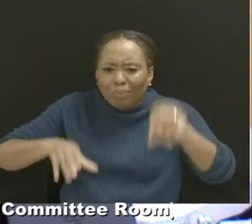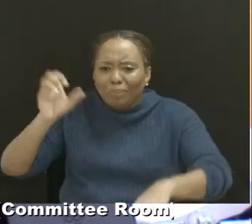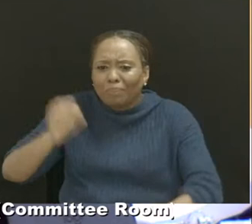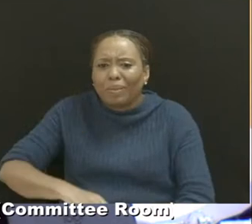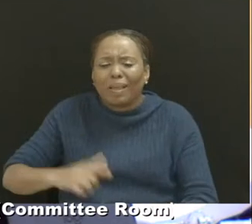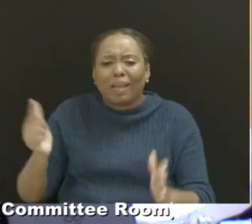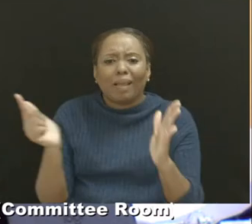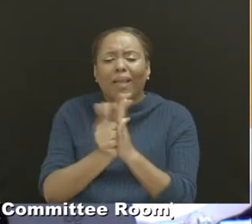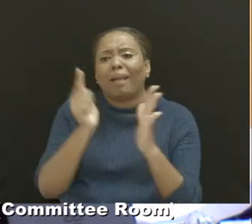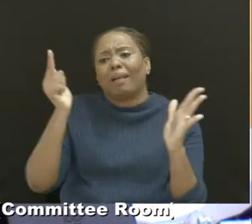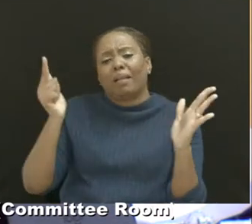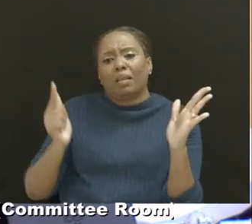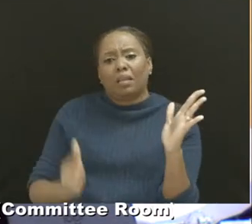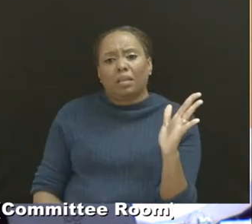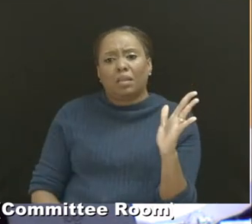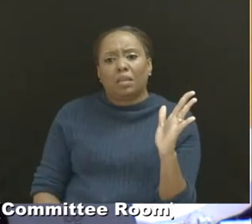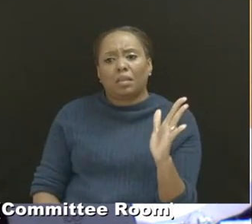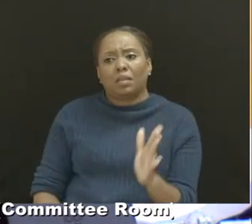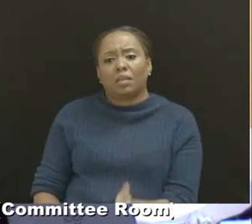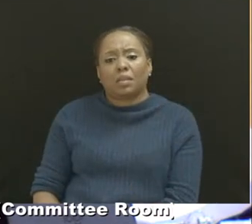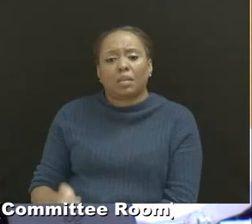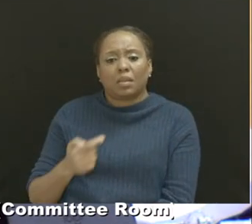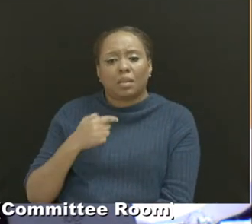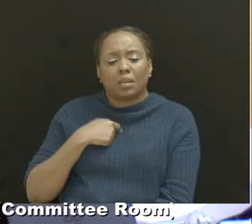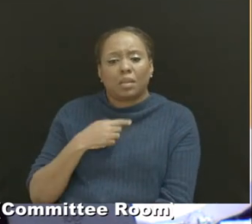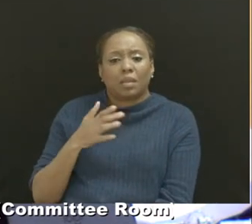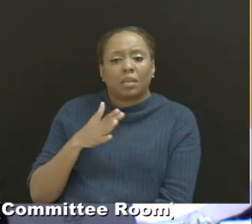ecosystems management. And I am happy to say that